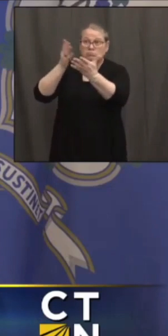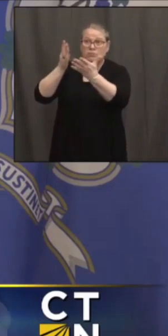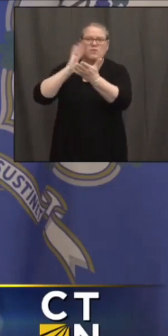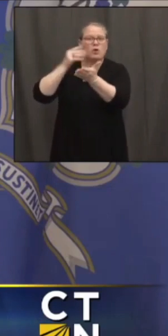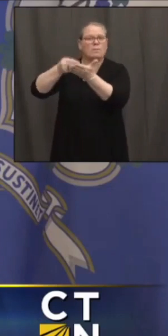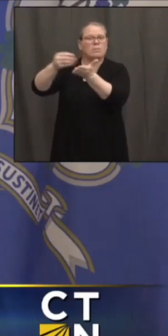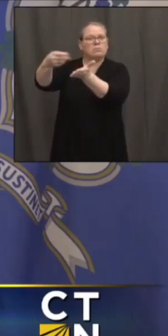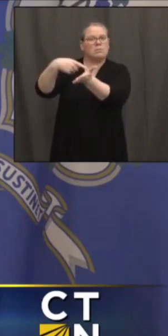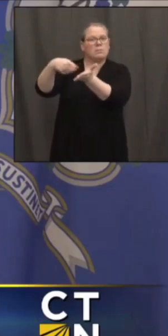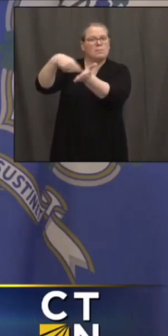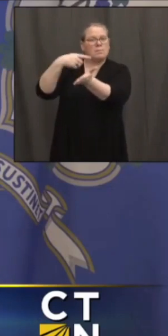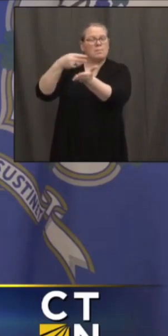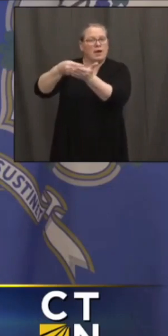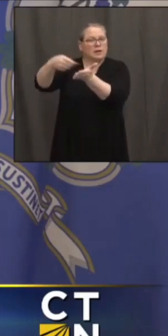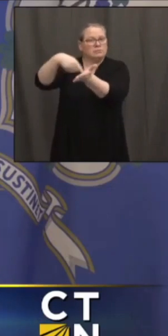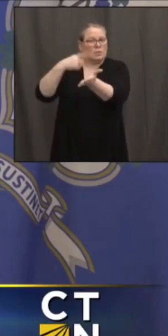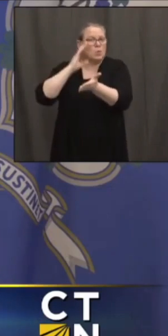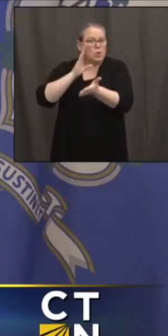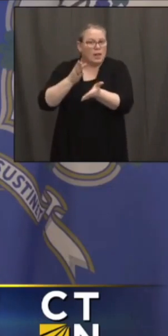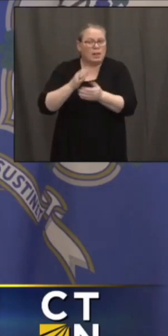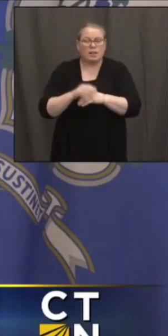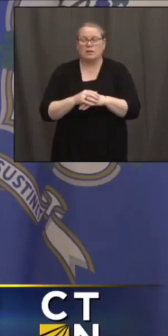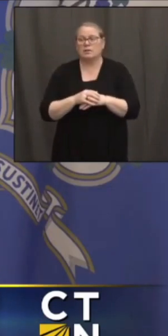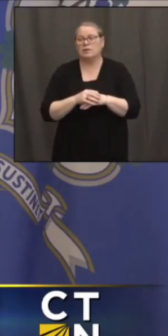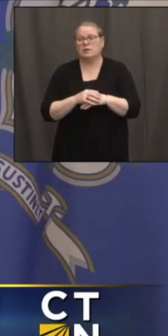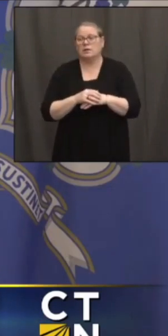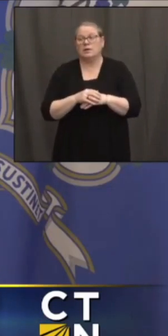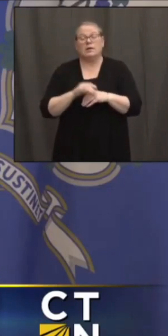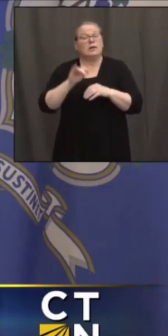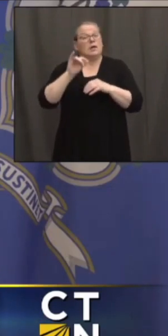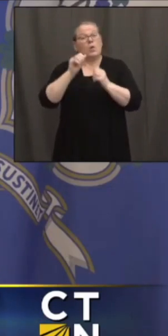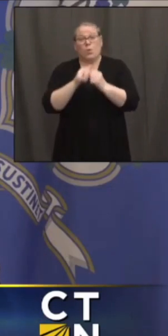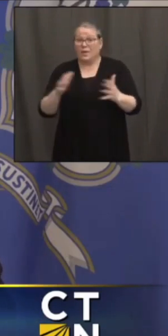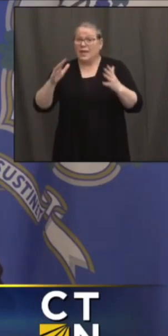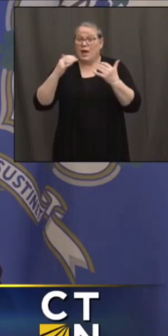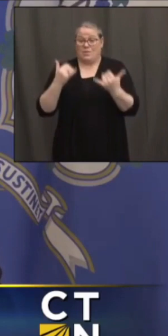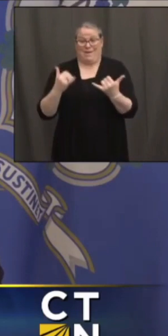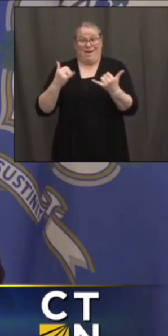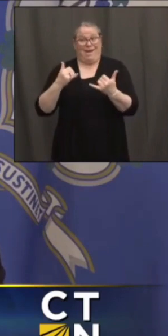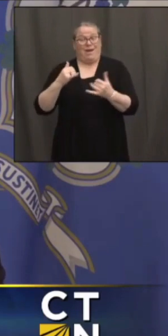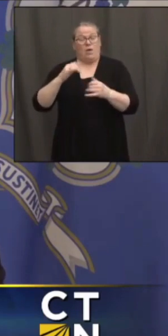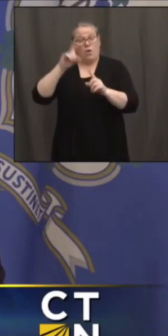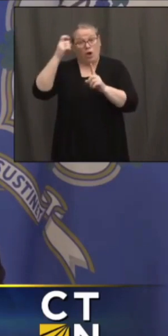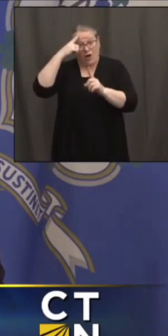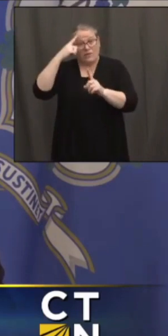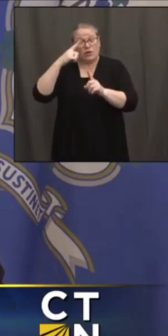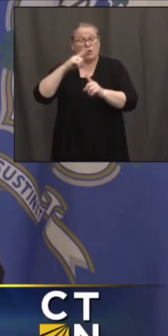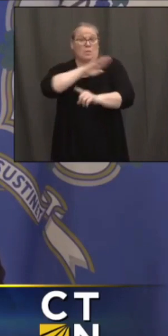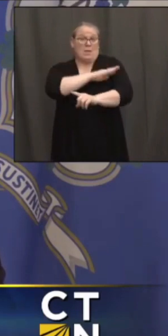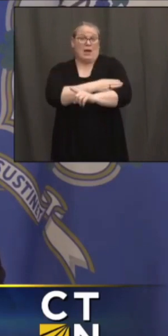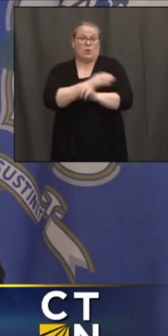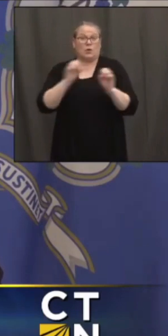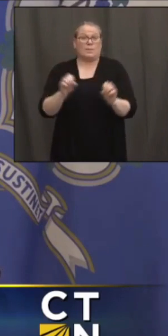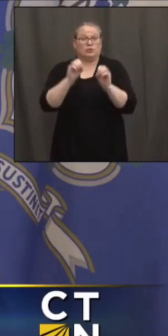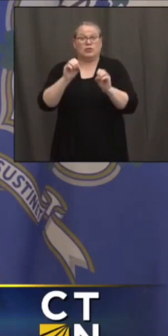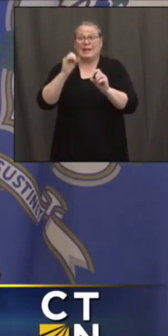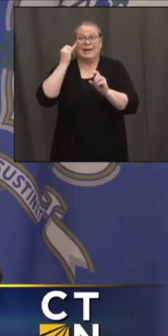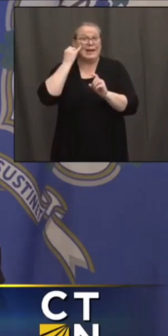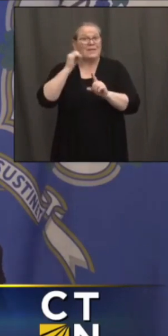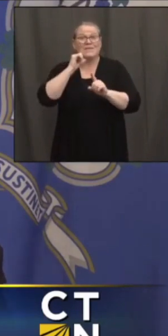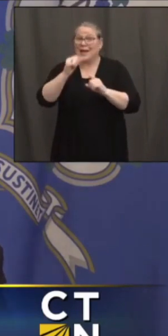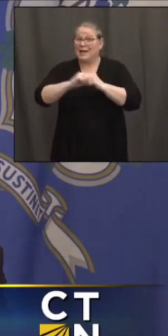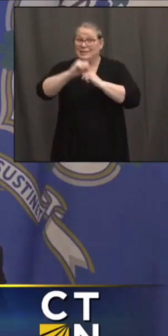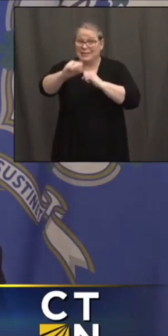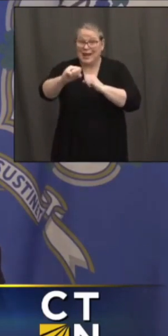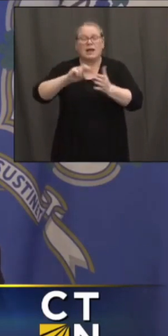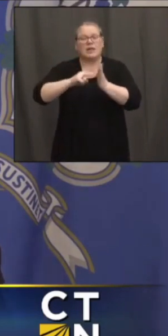EOs continue, or otherwise, if we didn't do the emergency powers now, they could all potentially stop in less than 2 weeks. And it's